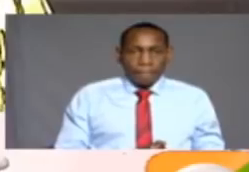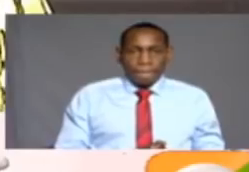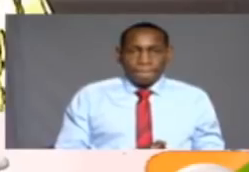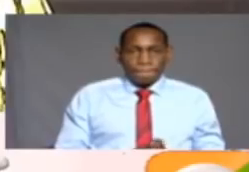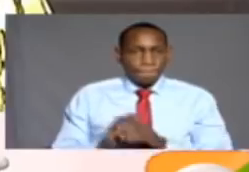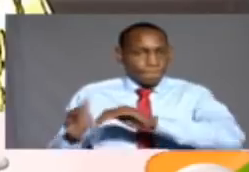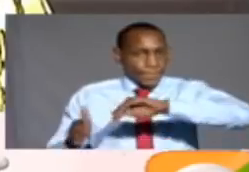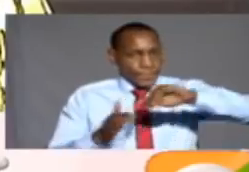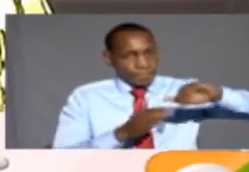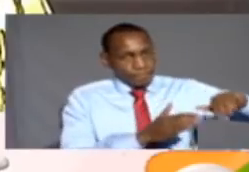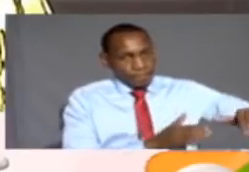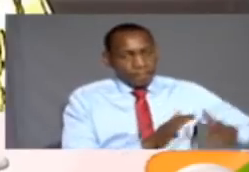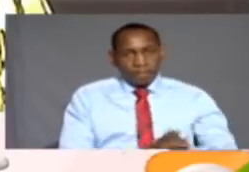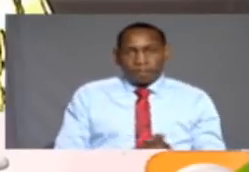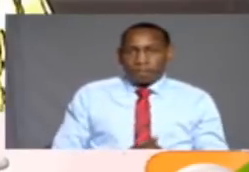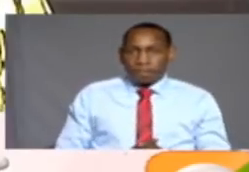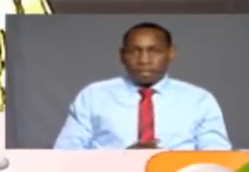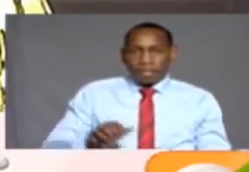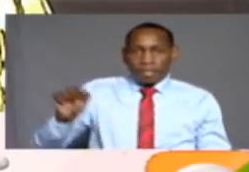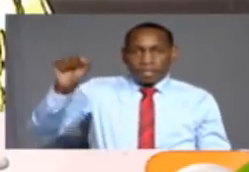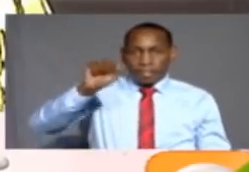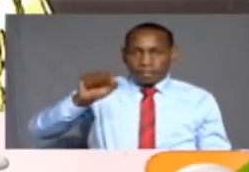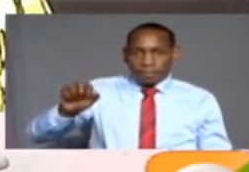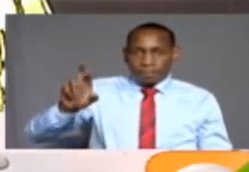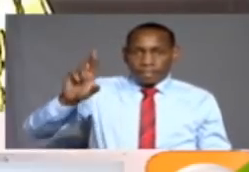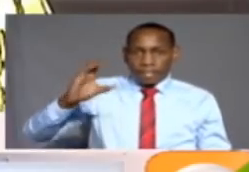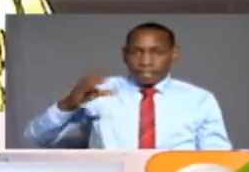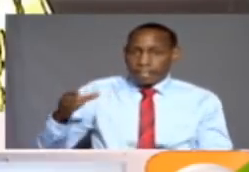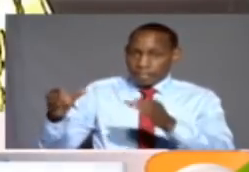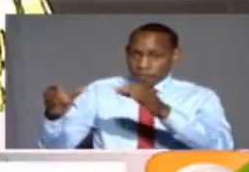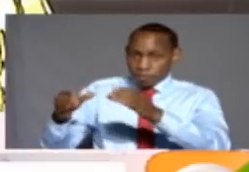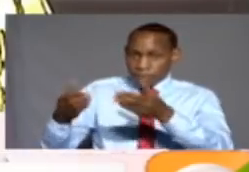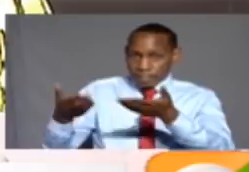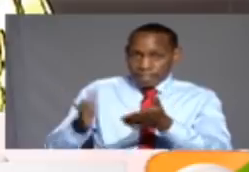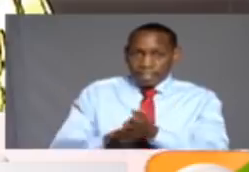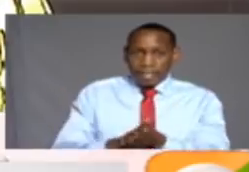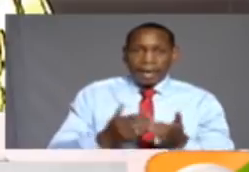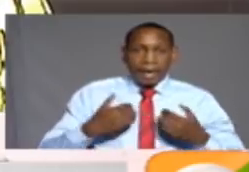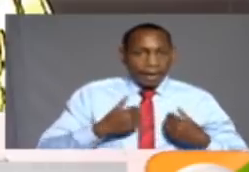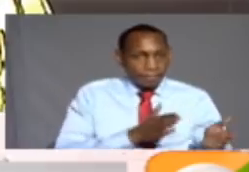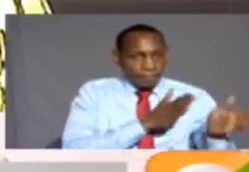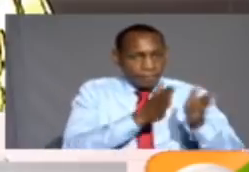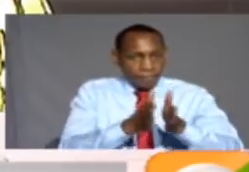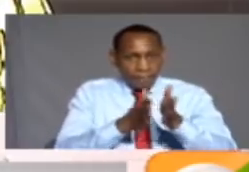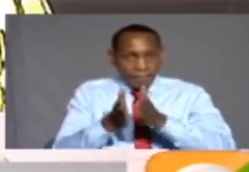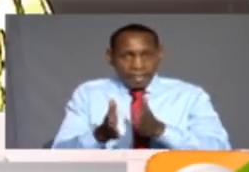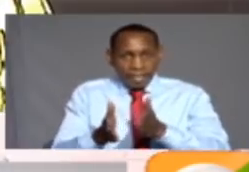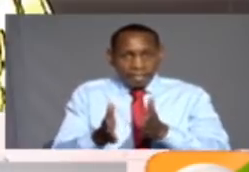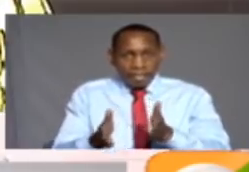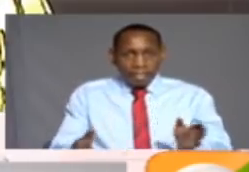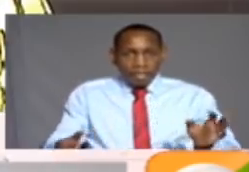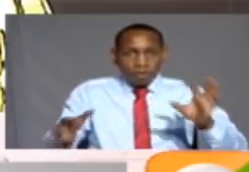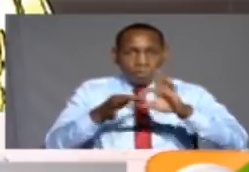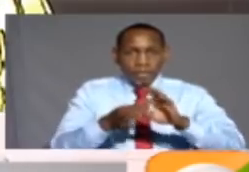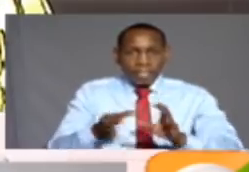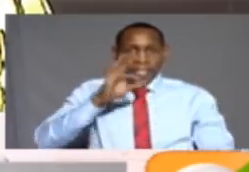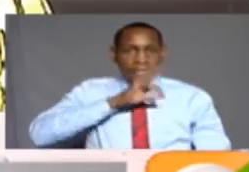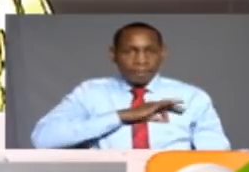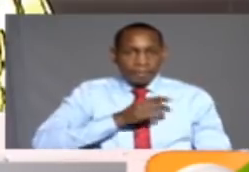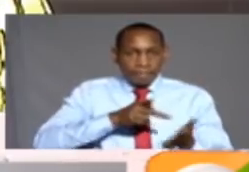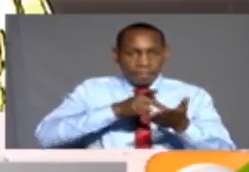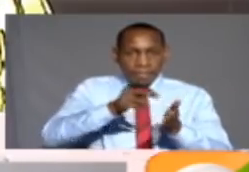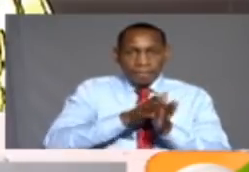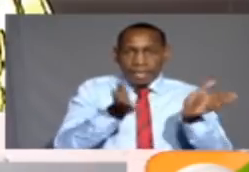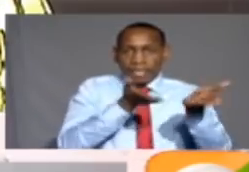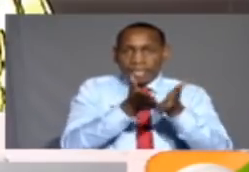Na mbali na hayo ni kwamba Tume ya Kutathmini Mishahara nchini SRC imeeleza mpango wake wa kujumuisha marupurupu yanayolipwa wafanyikazi wa